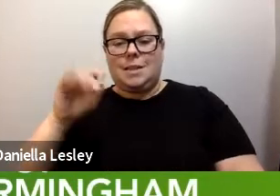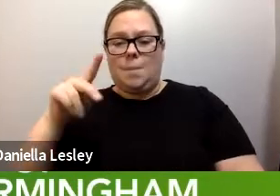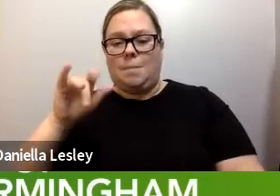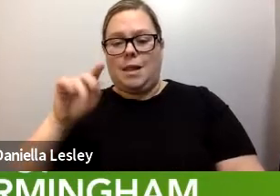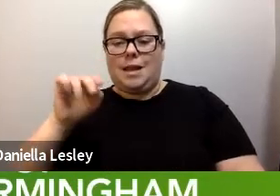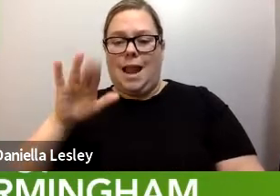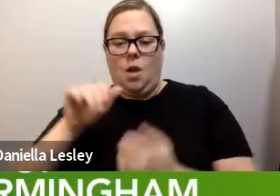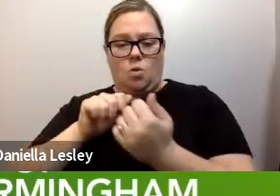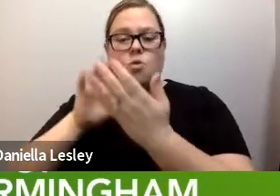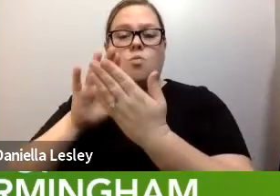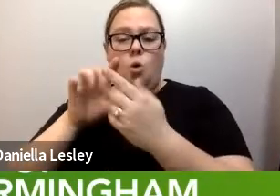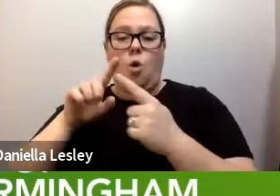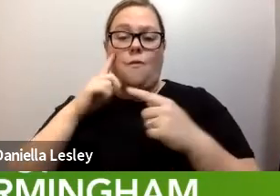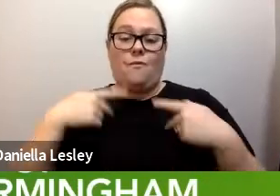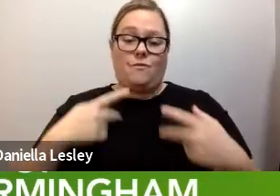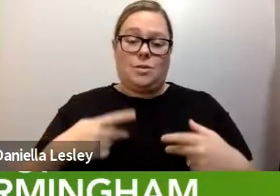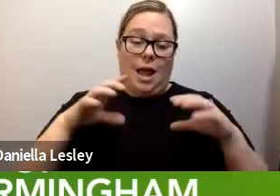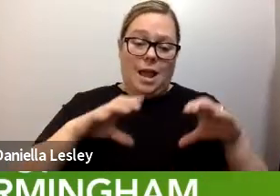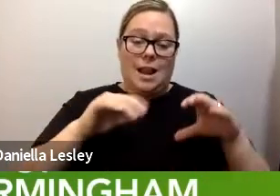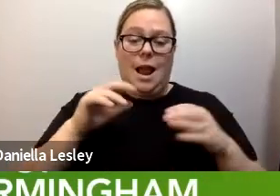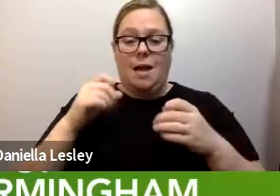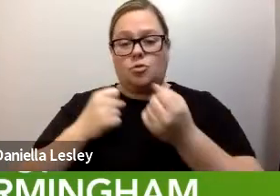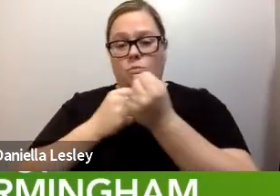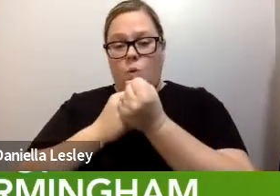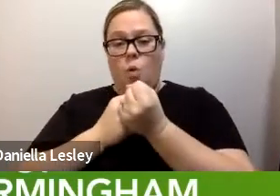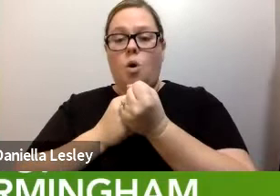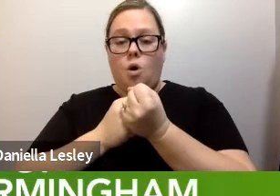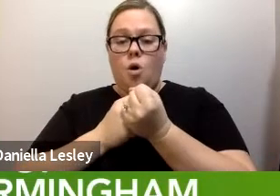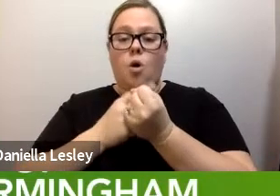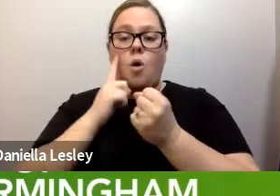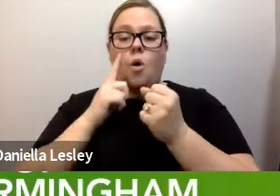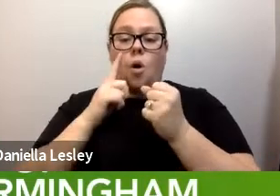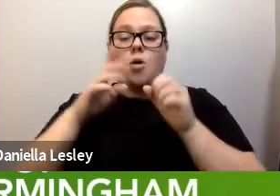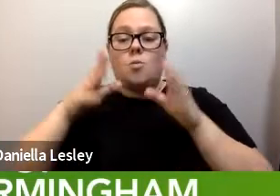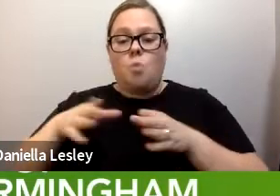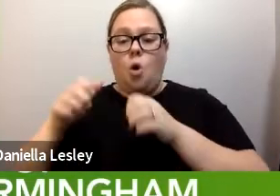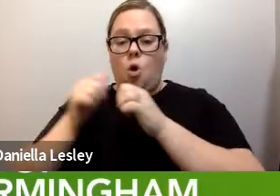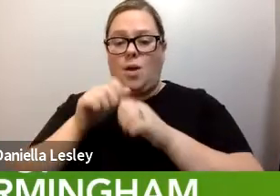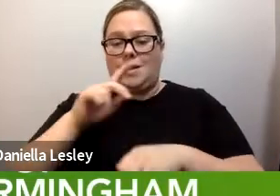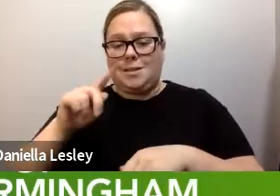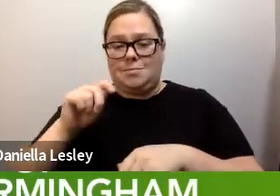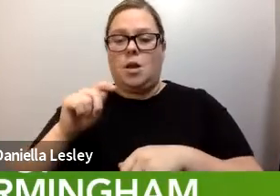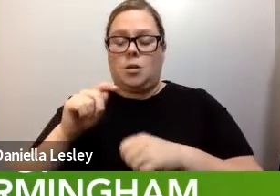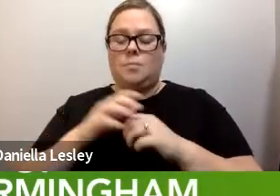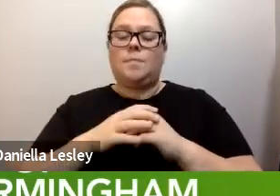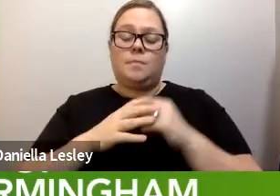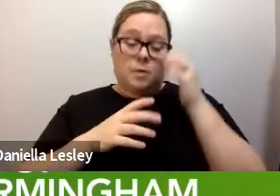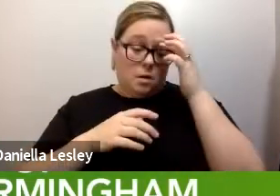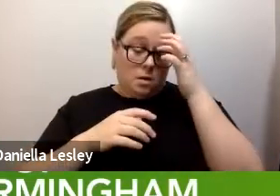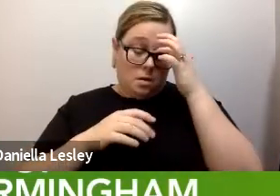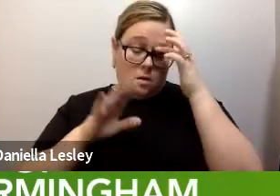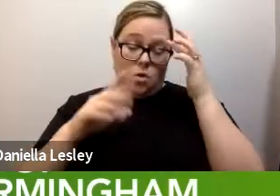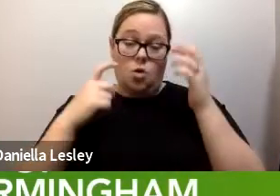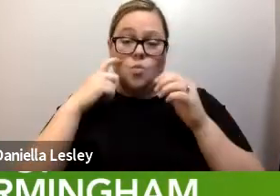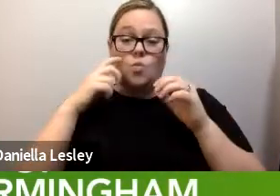physical activity and sport on the lives of persons with disability across the lifespan. Her recent work has focused on